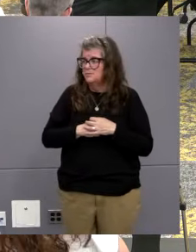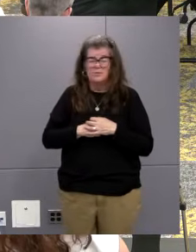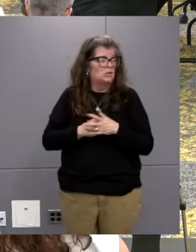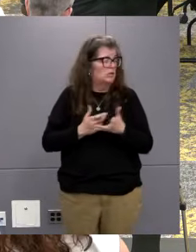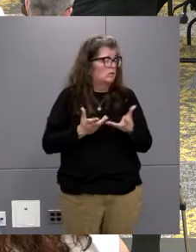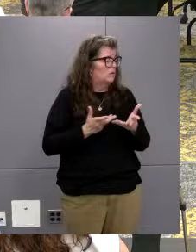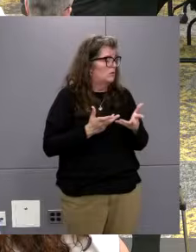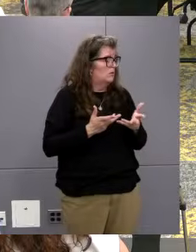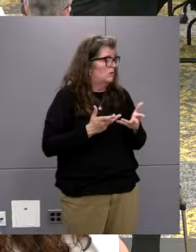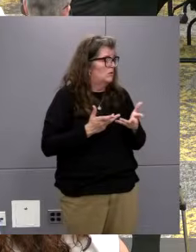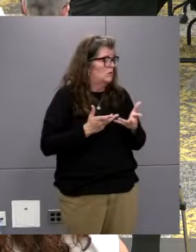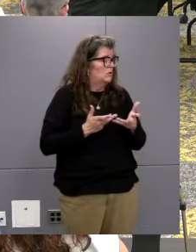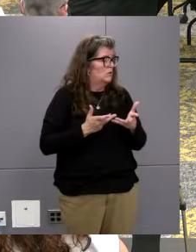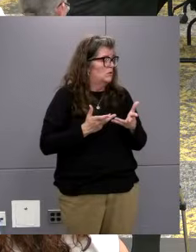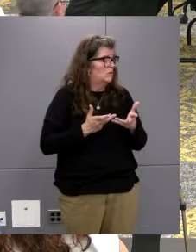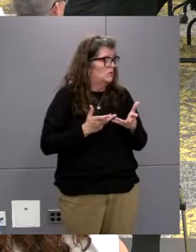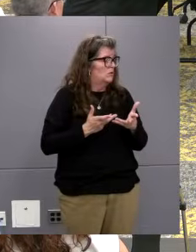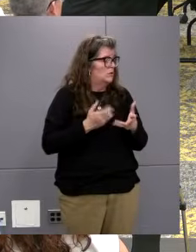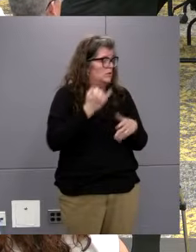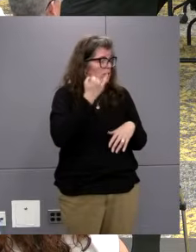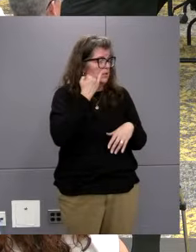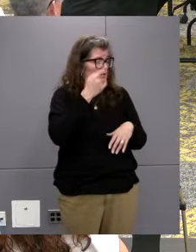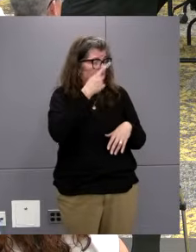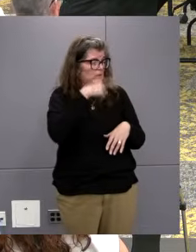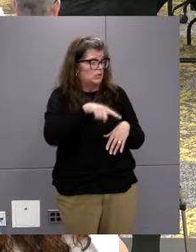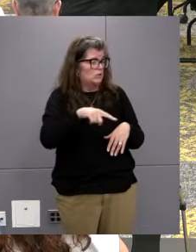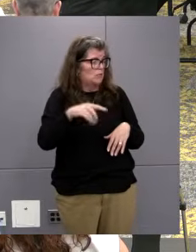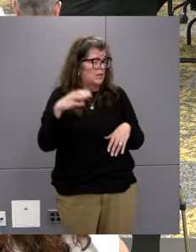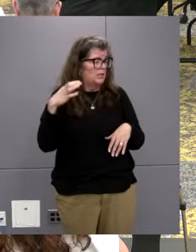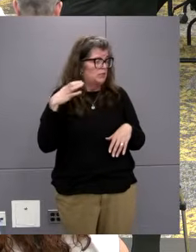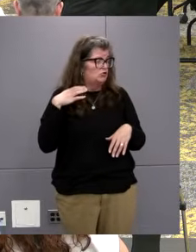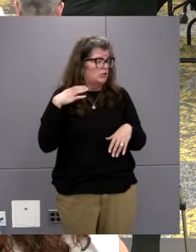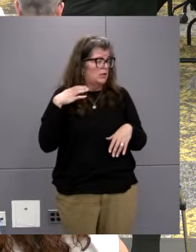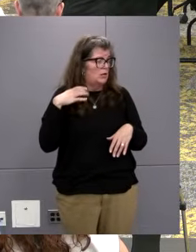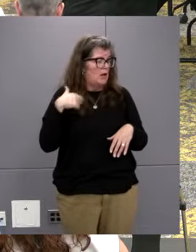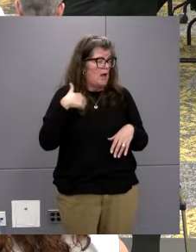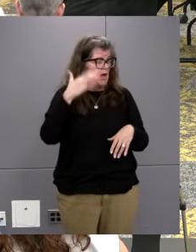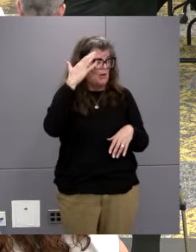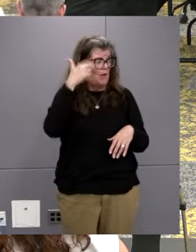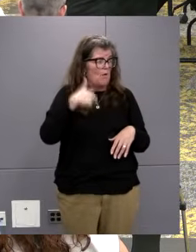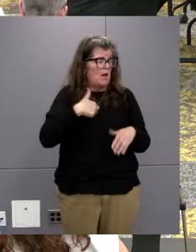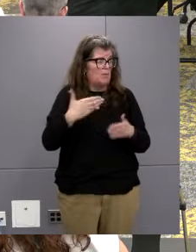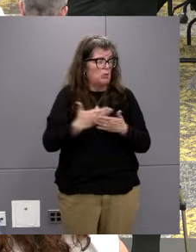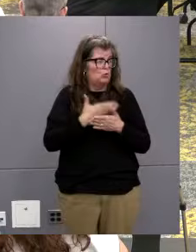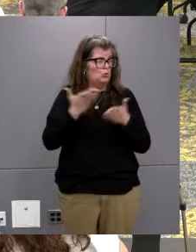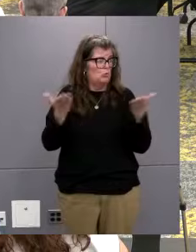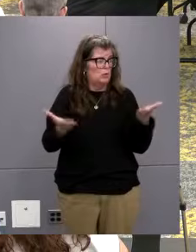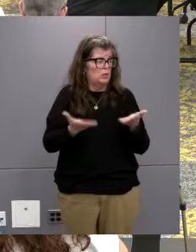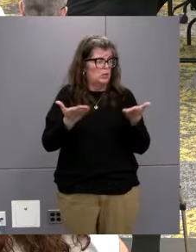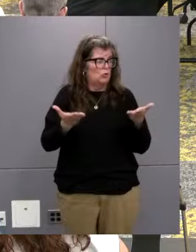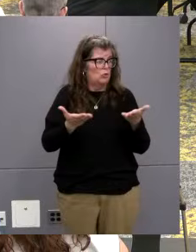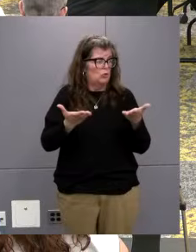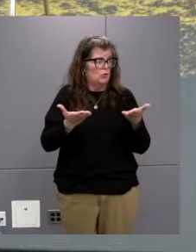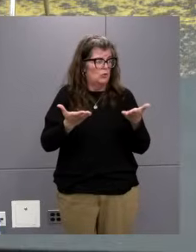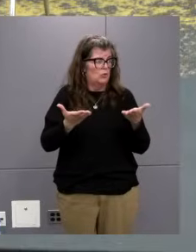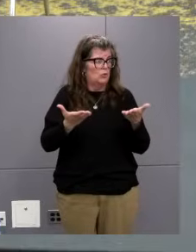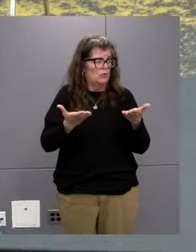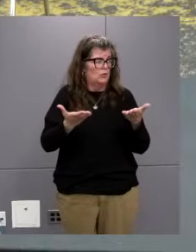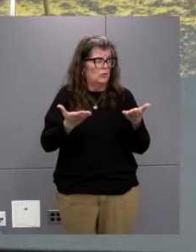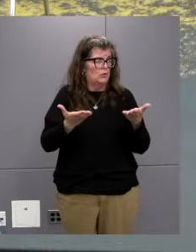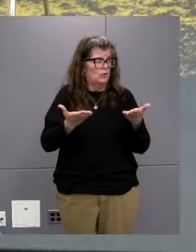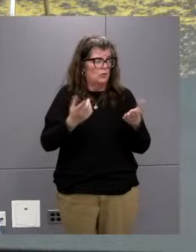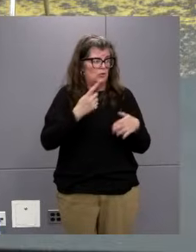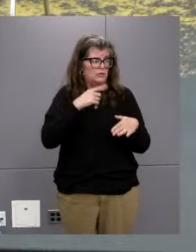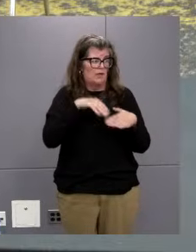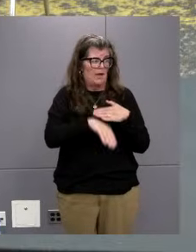If I may, Chair, I know I'm new here, but when you say access to